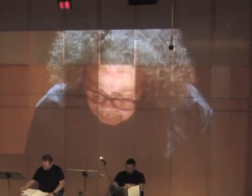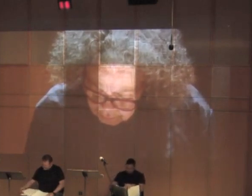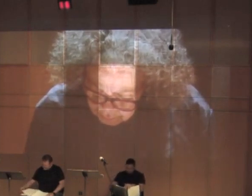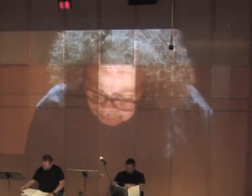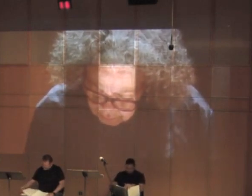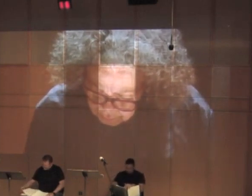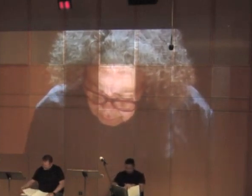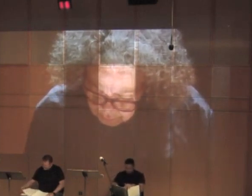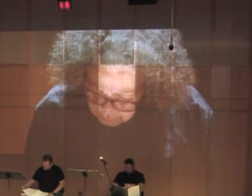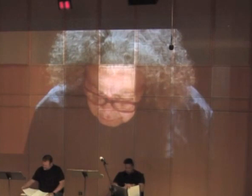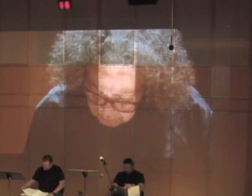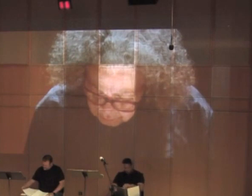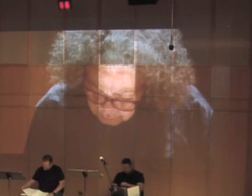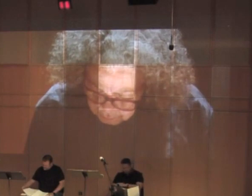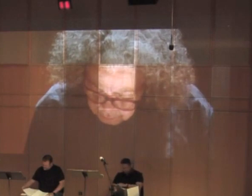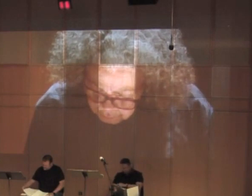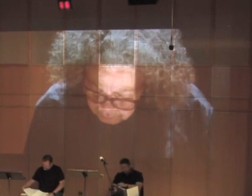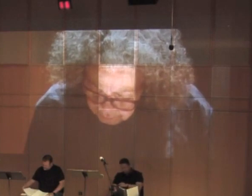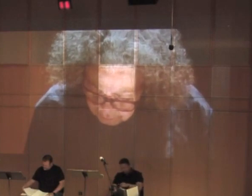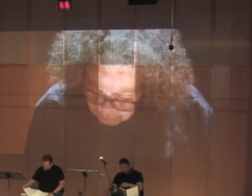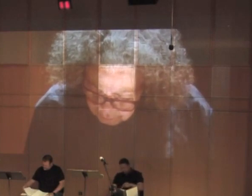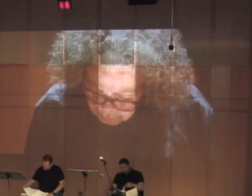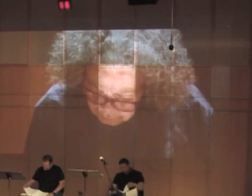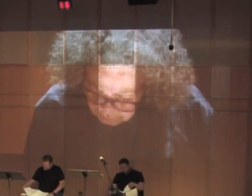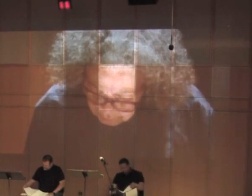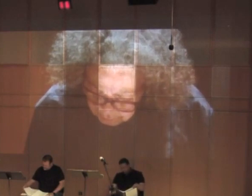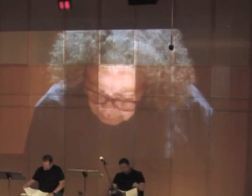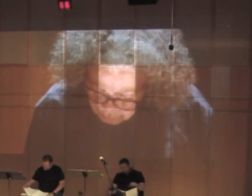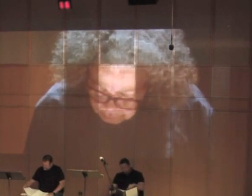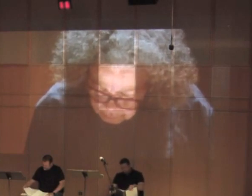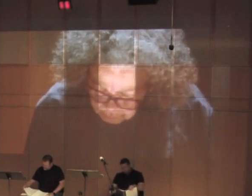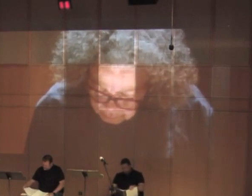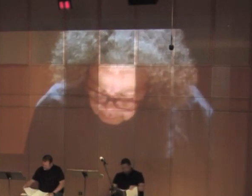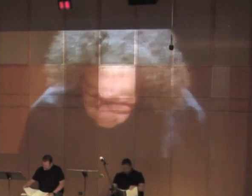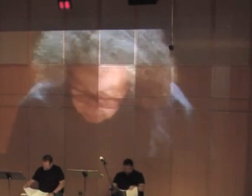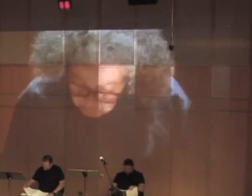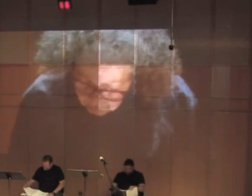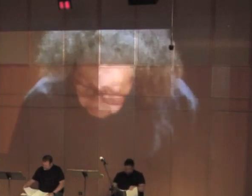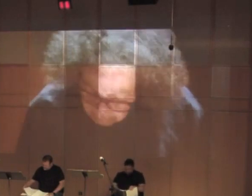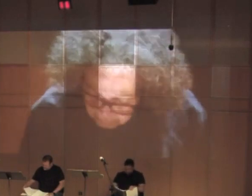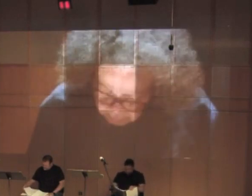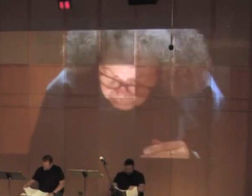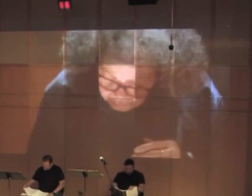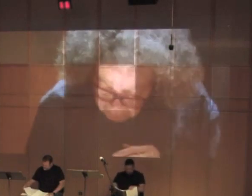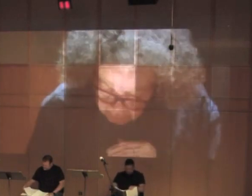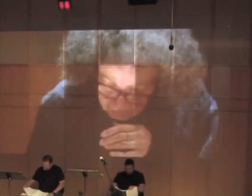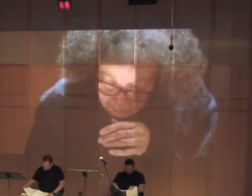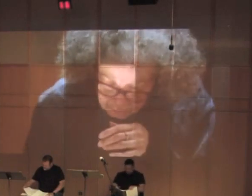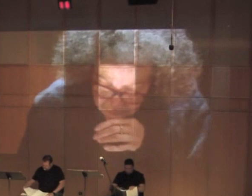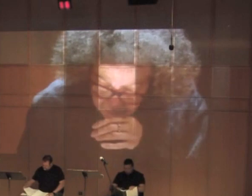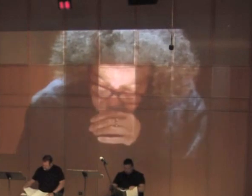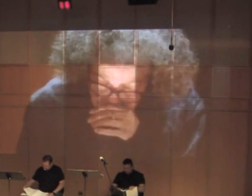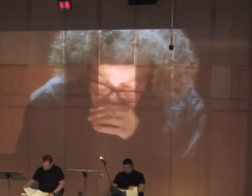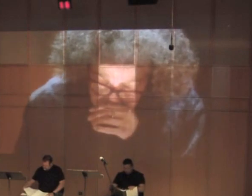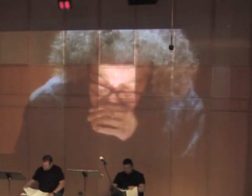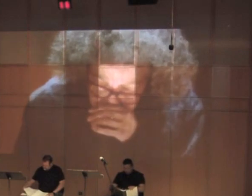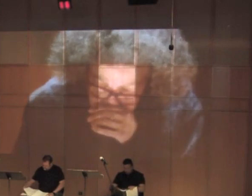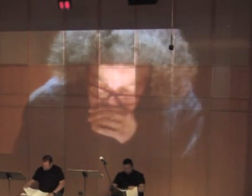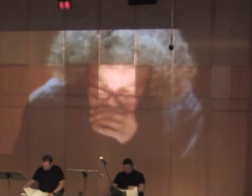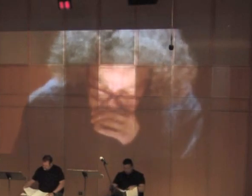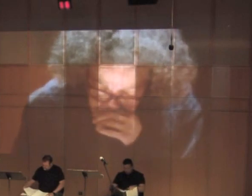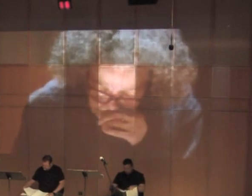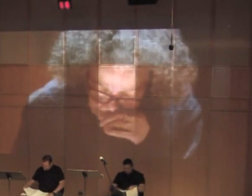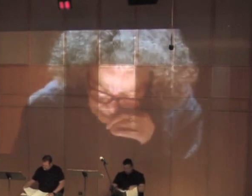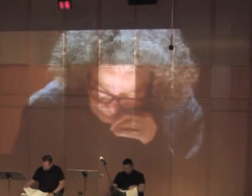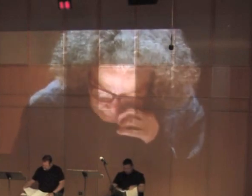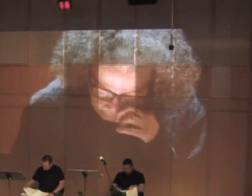you are kind of alike you think so yeah Carson goes over to the window looks out the way mom as you call her is is is an older